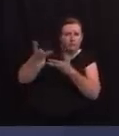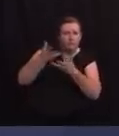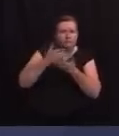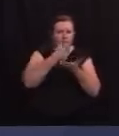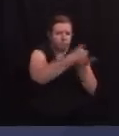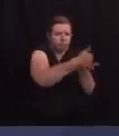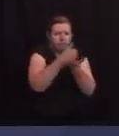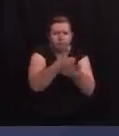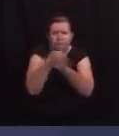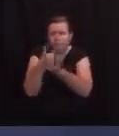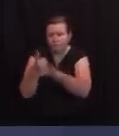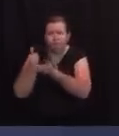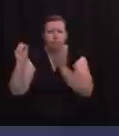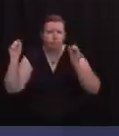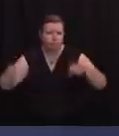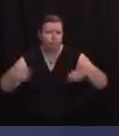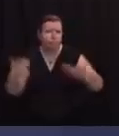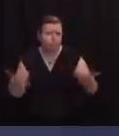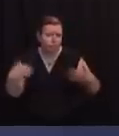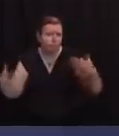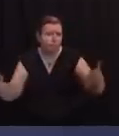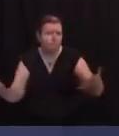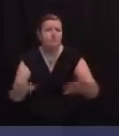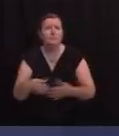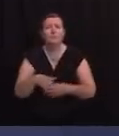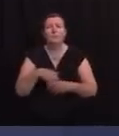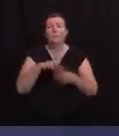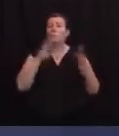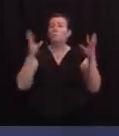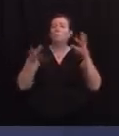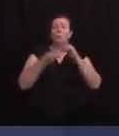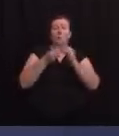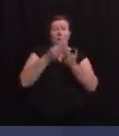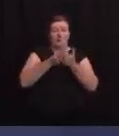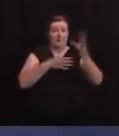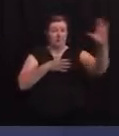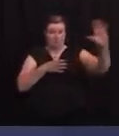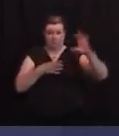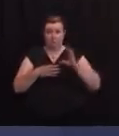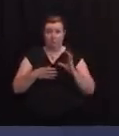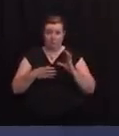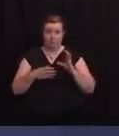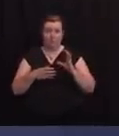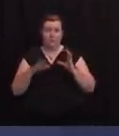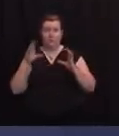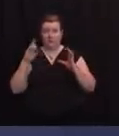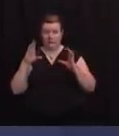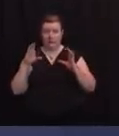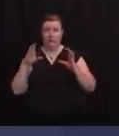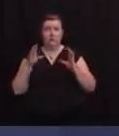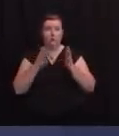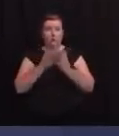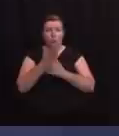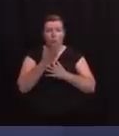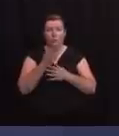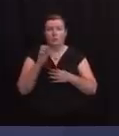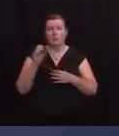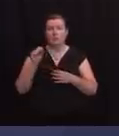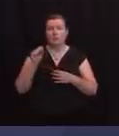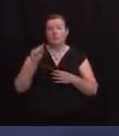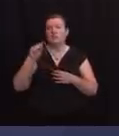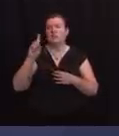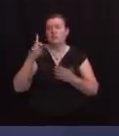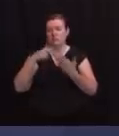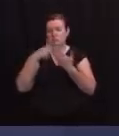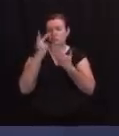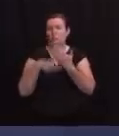this pandemic. The total funds, which CDC is funding through our STD program, will help our efforts